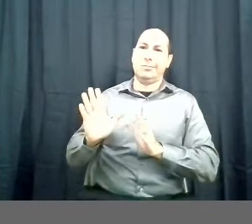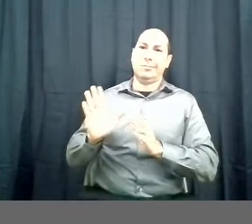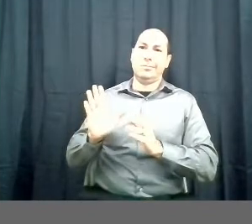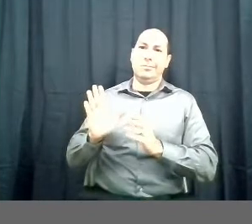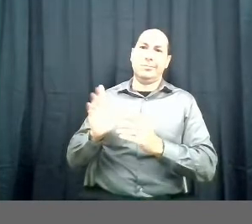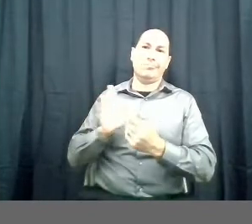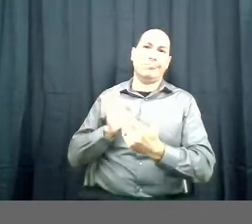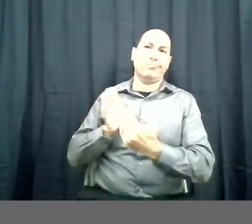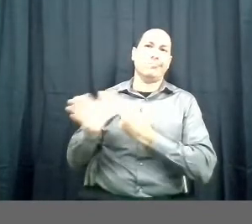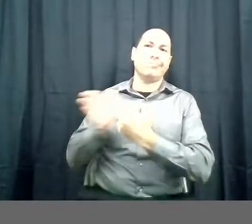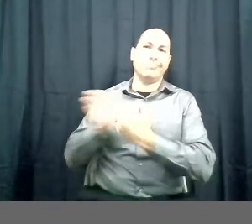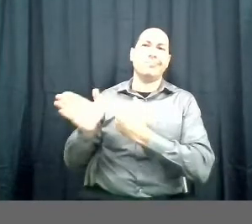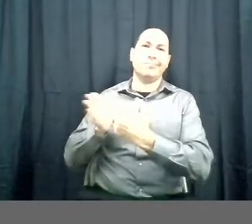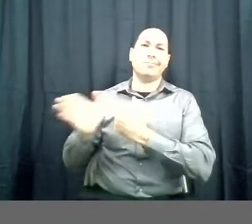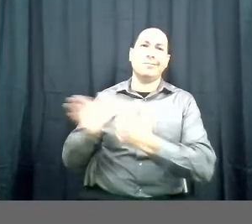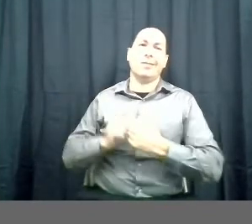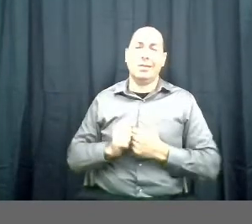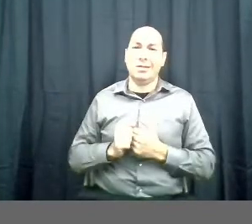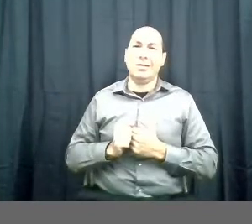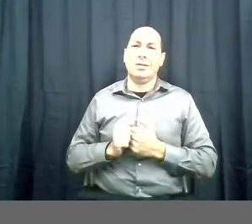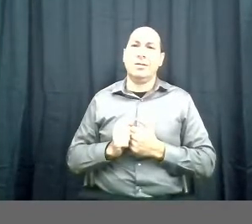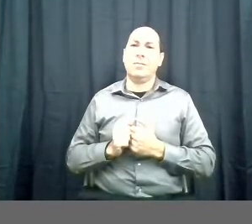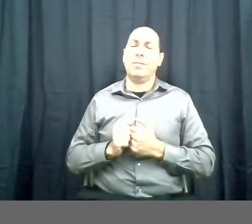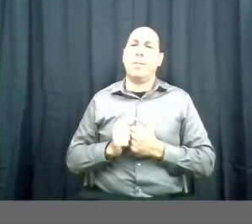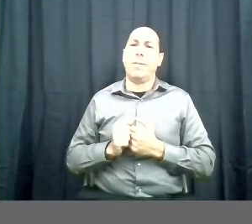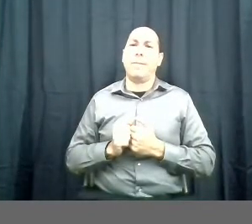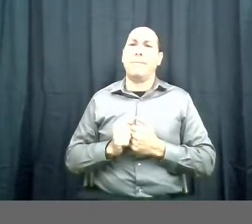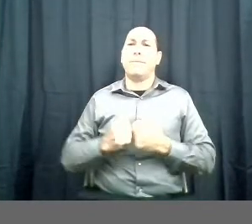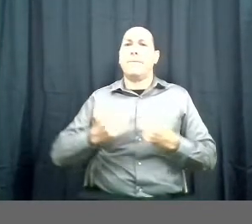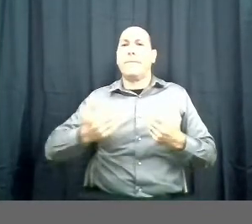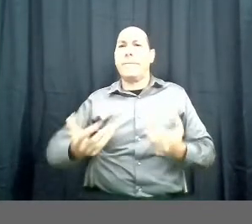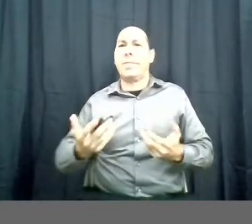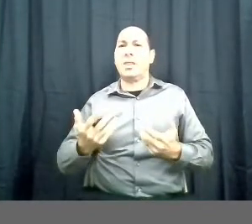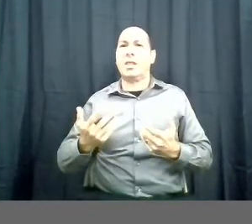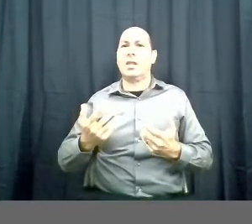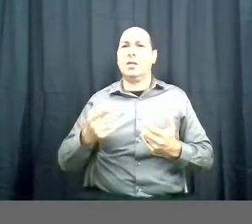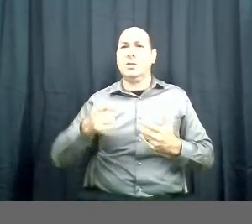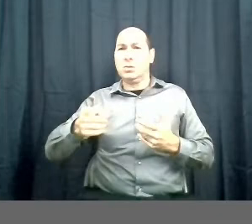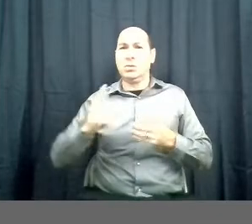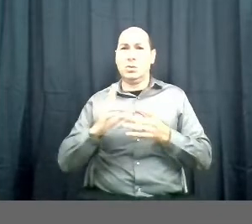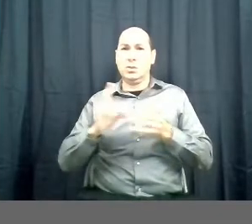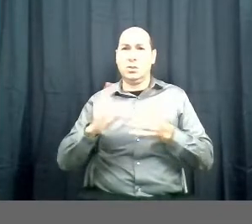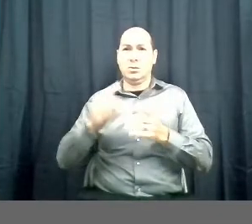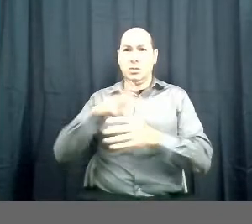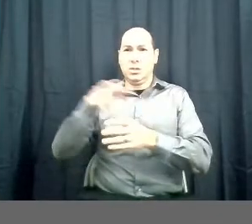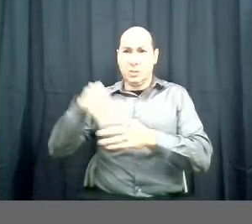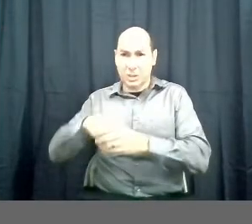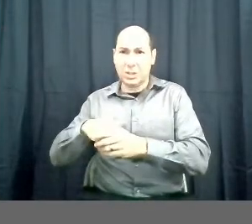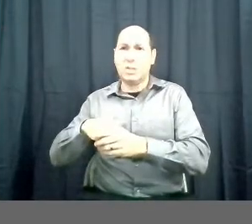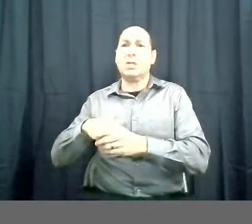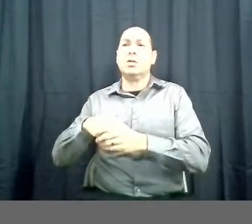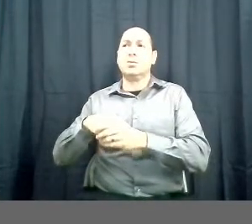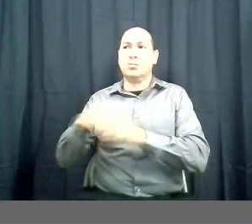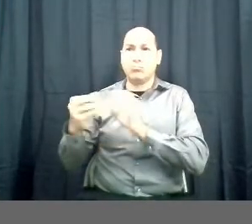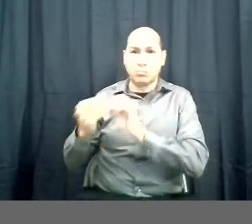other comment about participating in the negotiations, I would plan to do that as